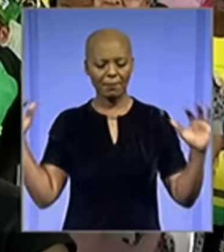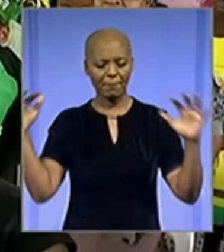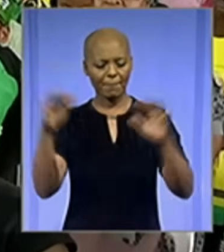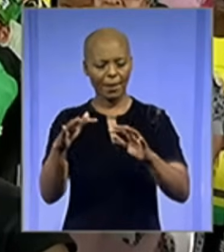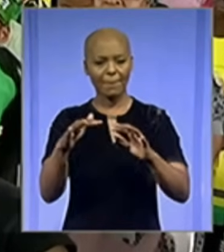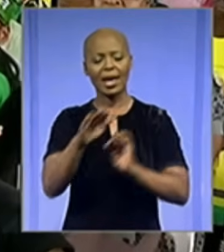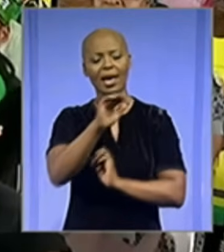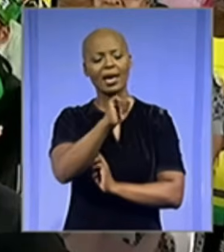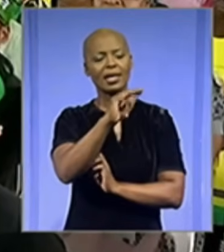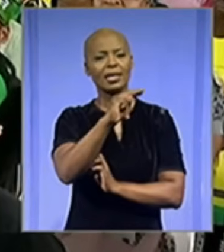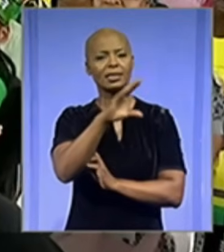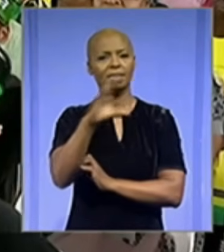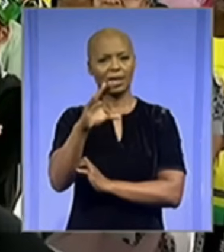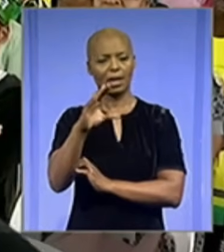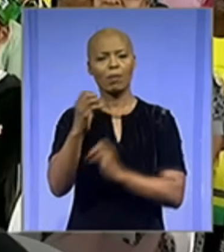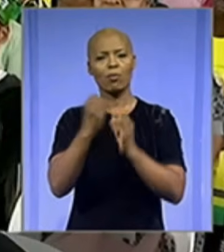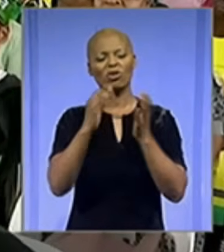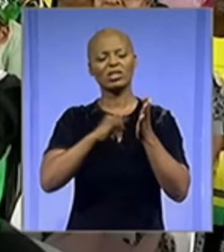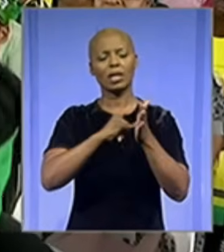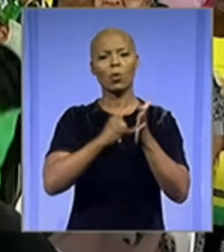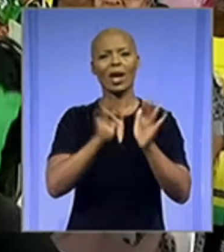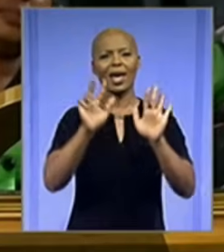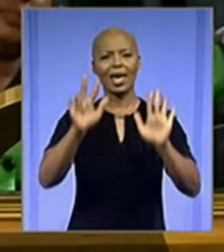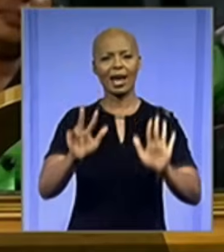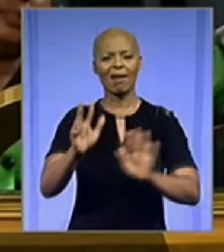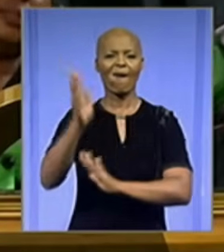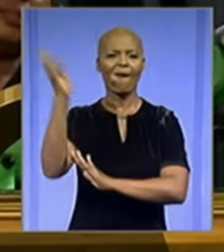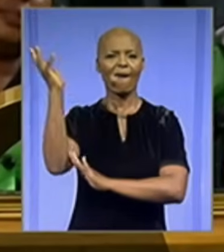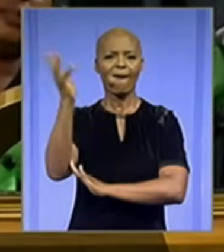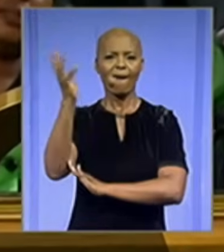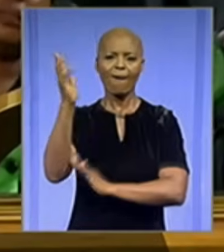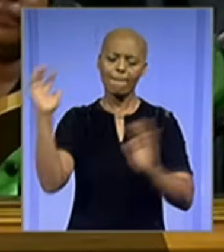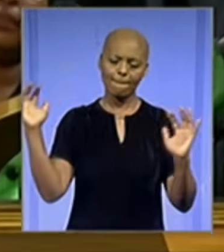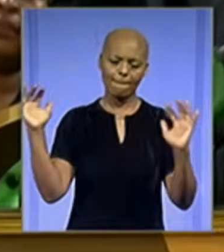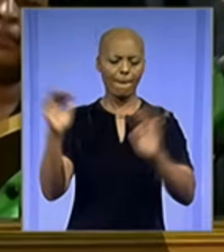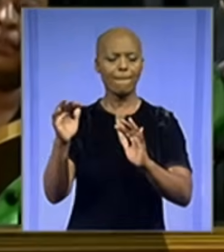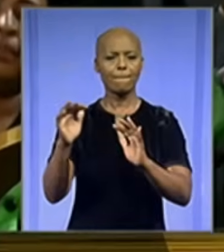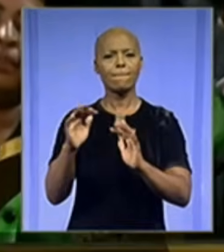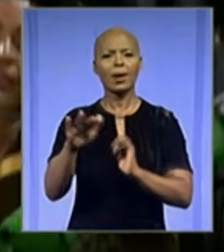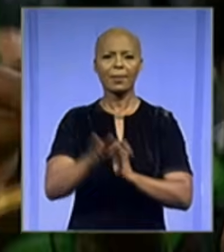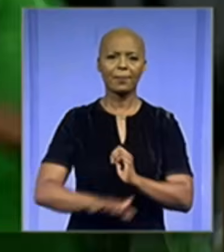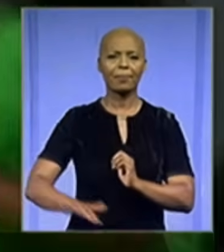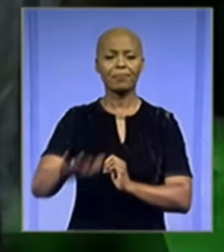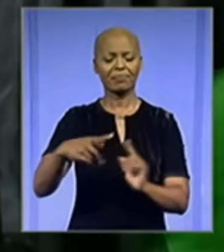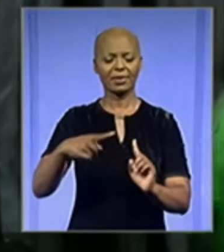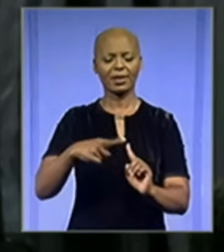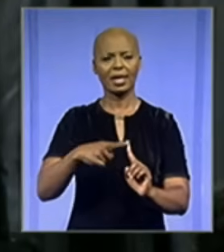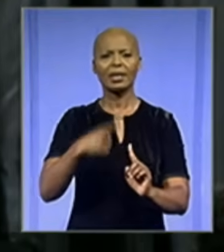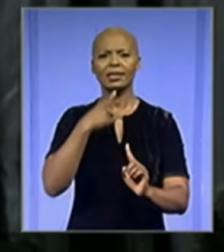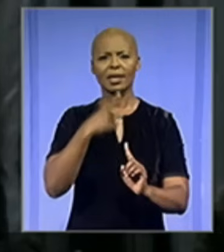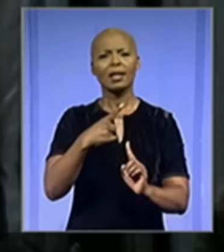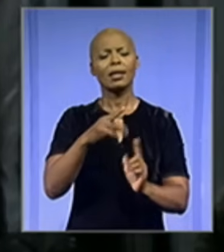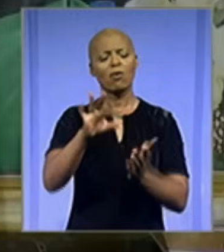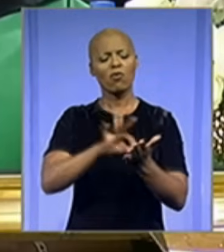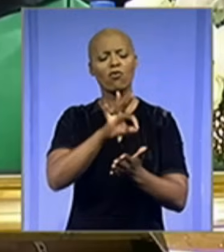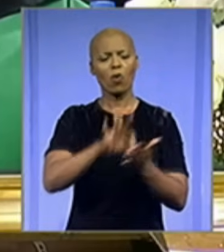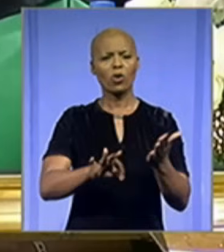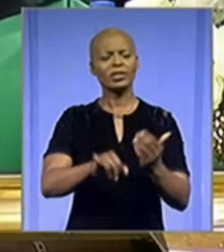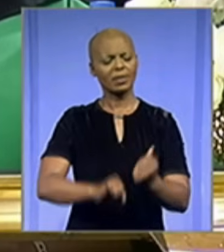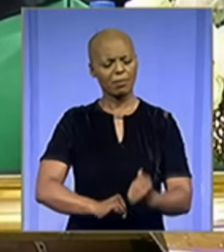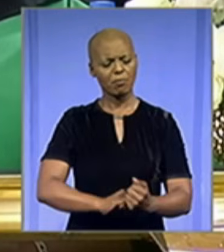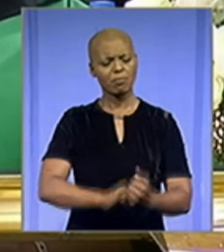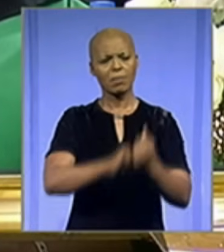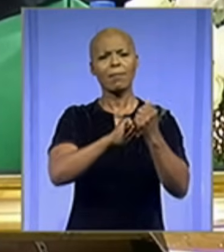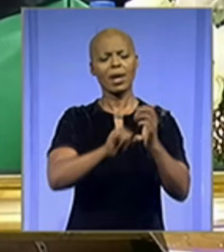mmogo le moletlo o itsegeng ka January 8 statement. Pule o gateletse botlhokwa jwa go vouta le go rotloetsa basadi